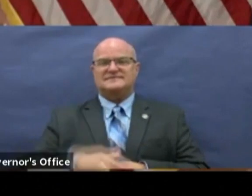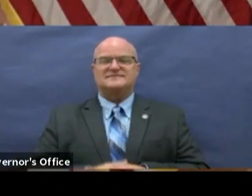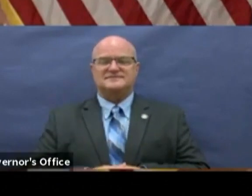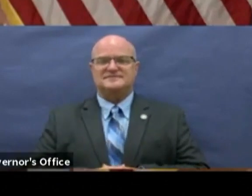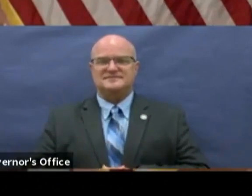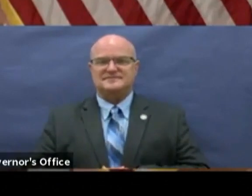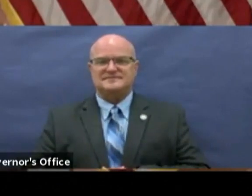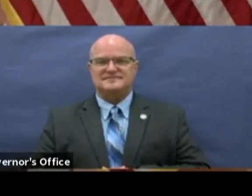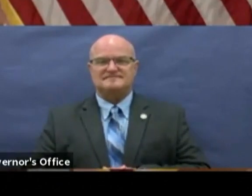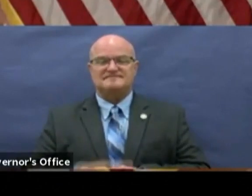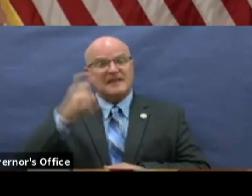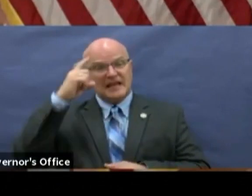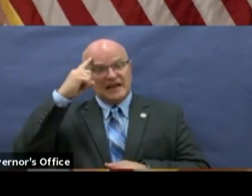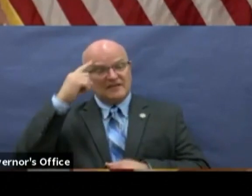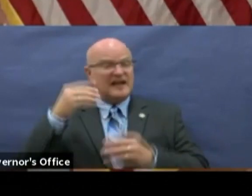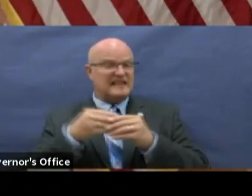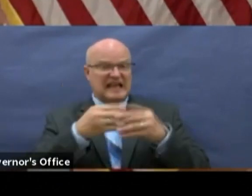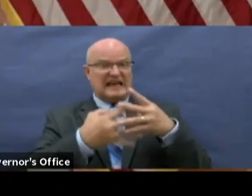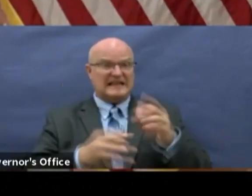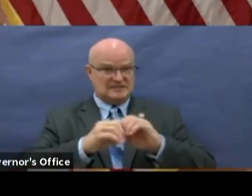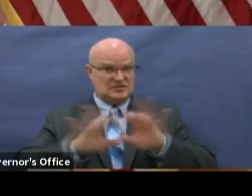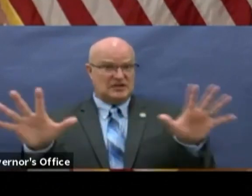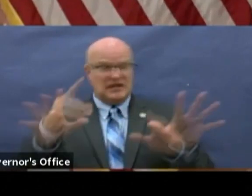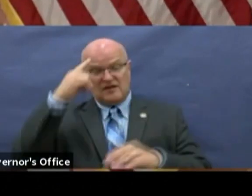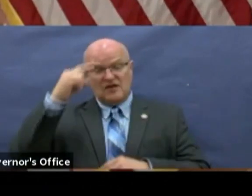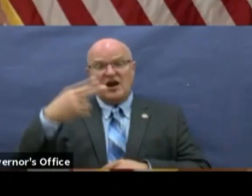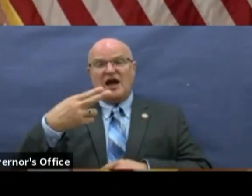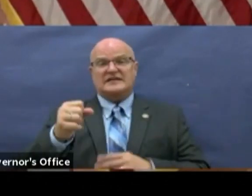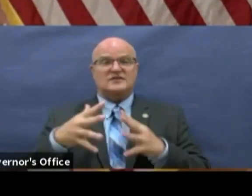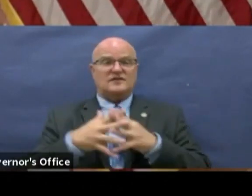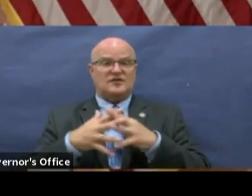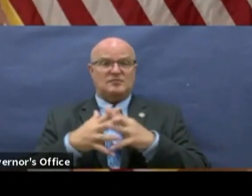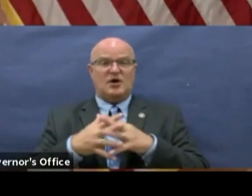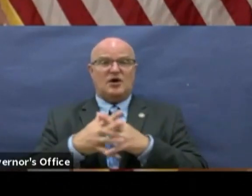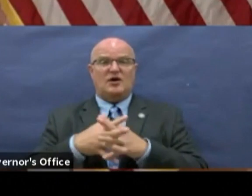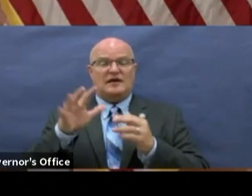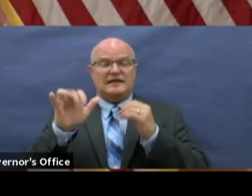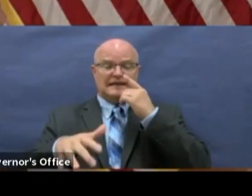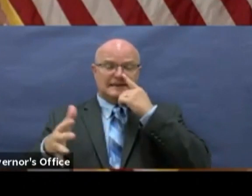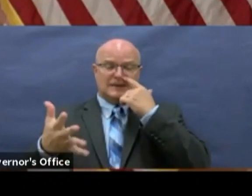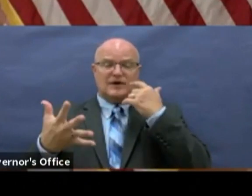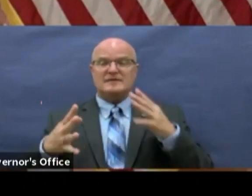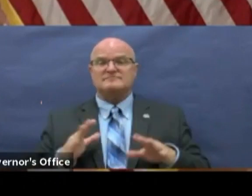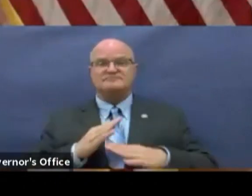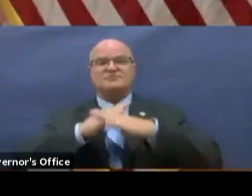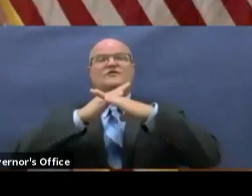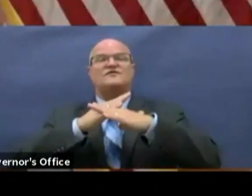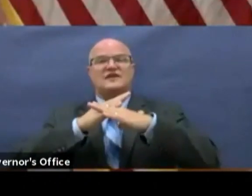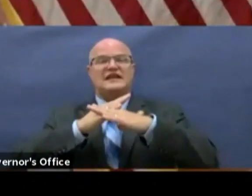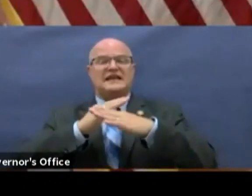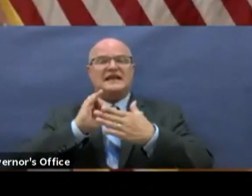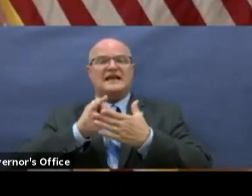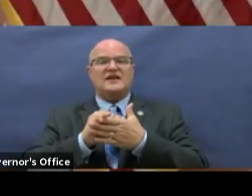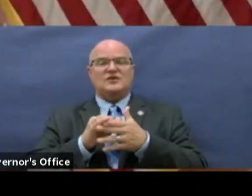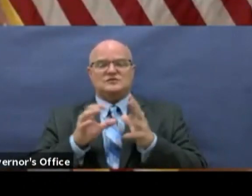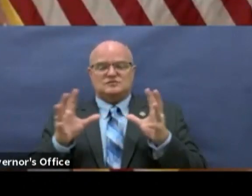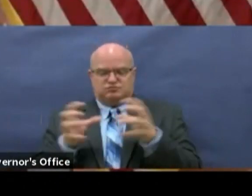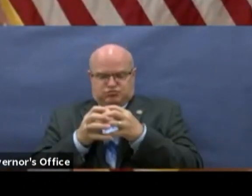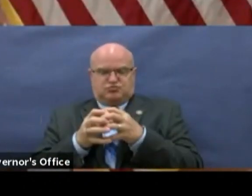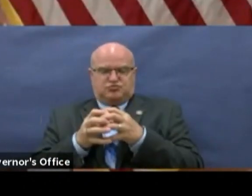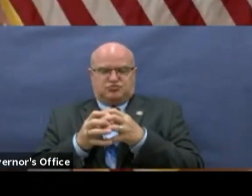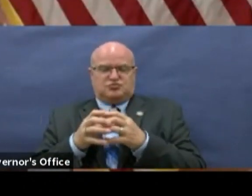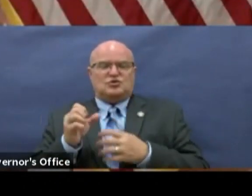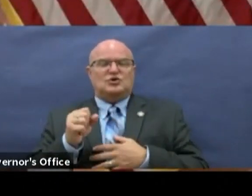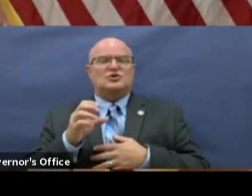Well, I think the guidelines are clear for high school football, which is preventing those intimate gatherings.